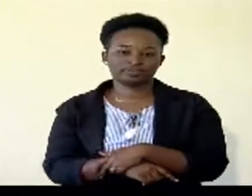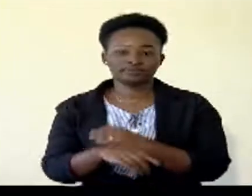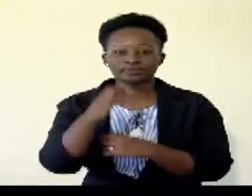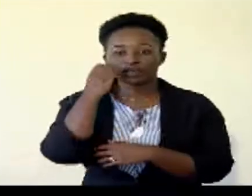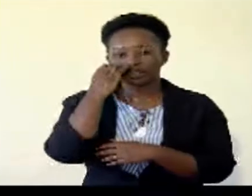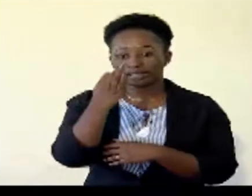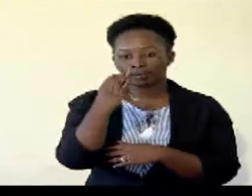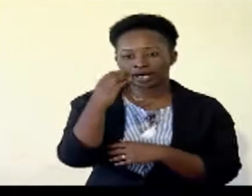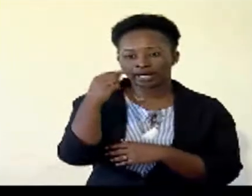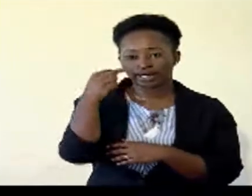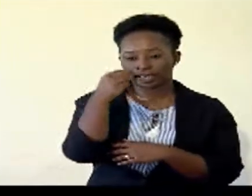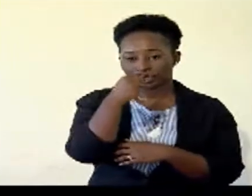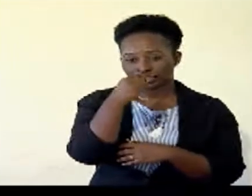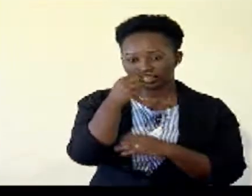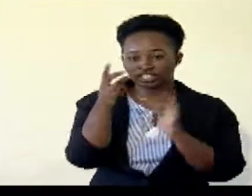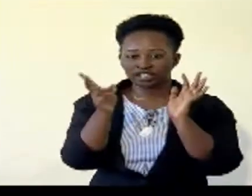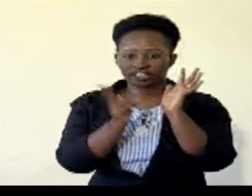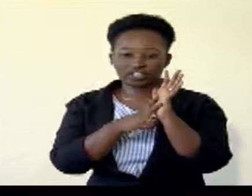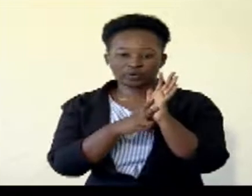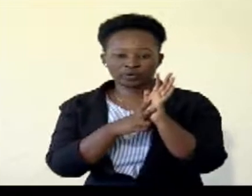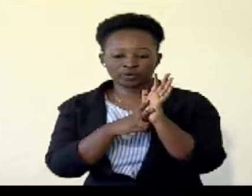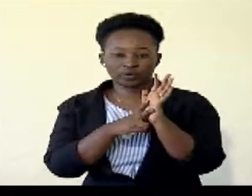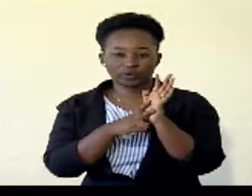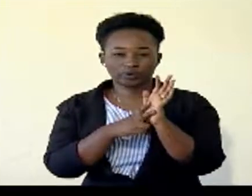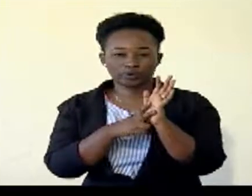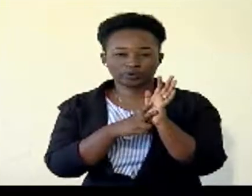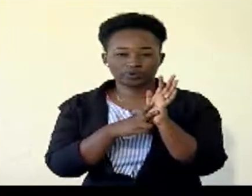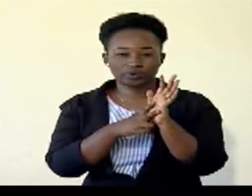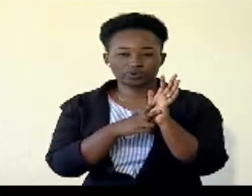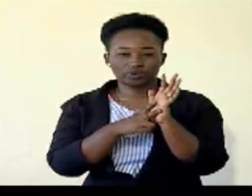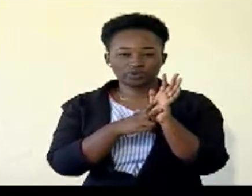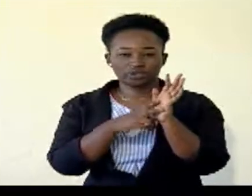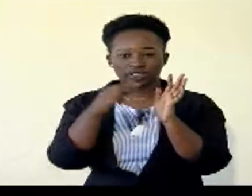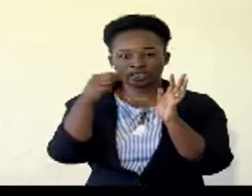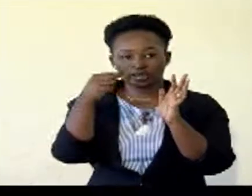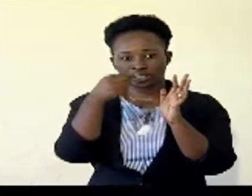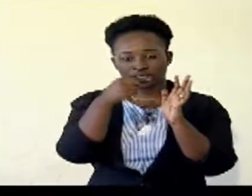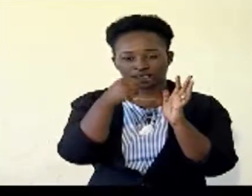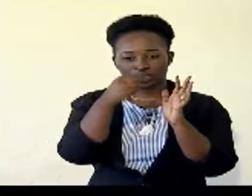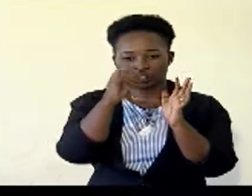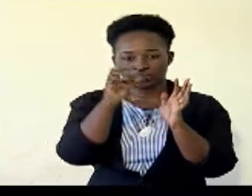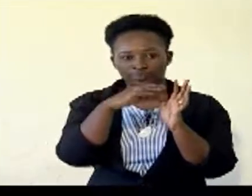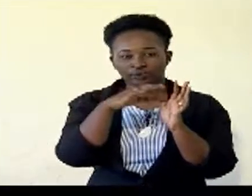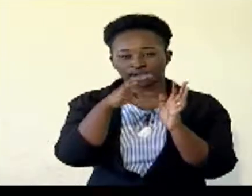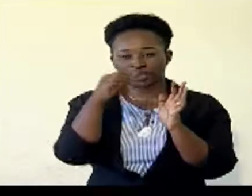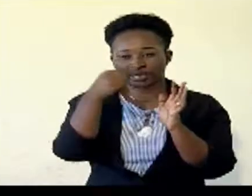If the gravitational force of attraction, they have given us the gravitational force of attraction, which is F,